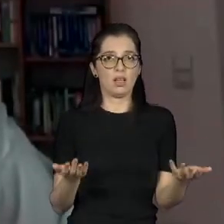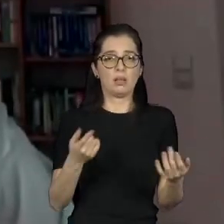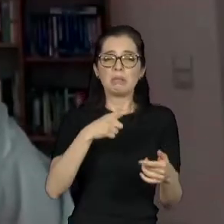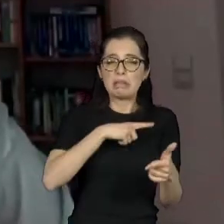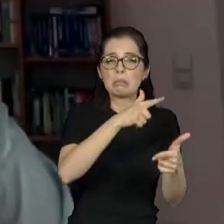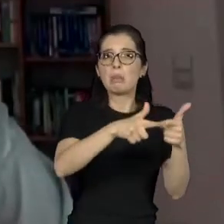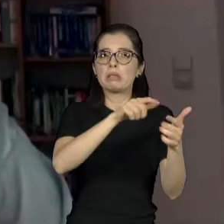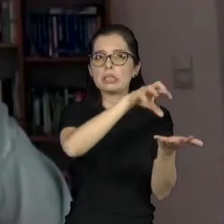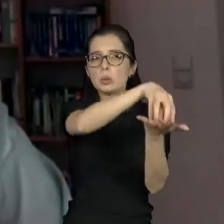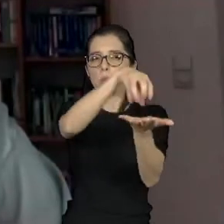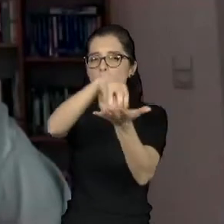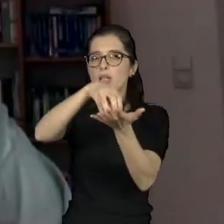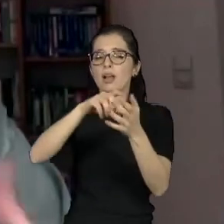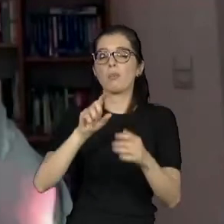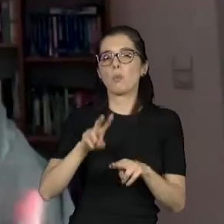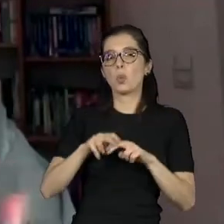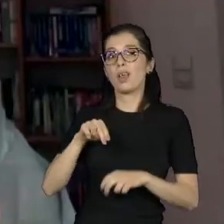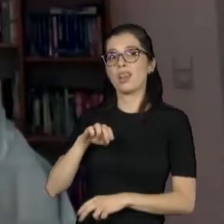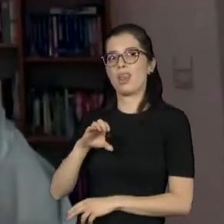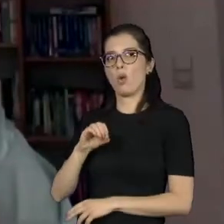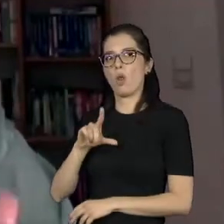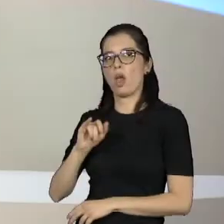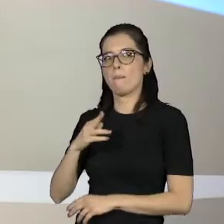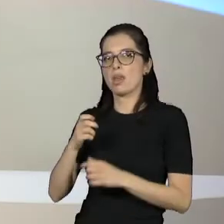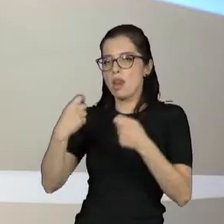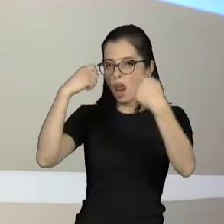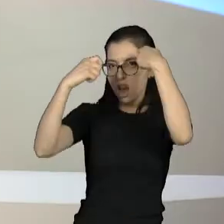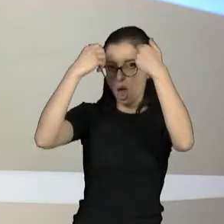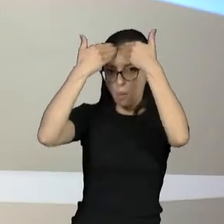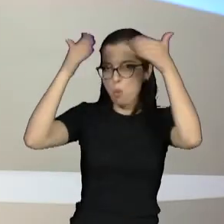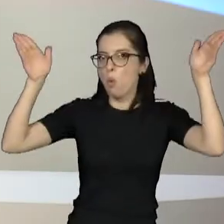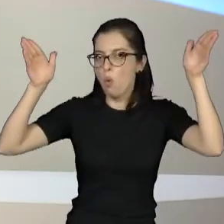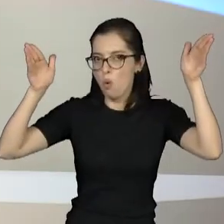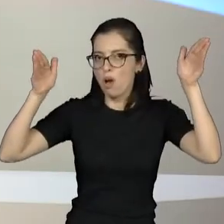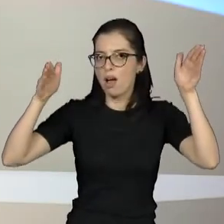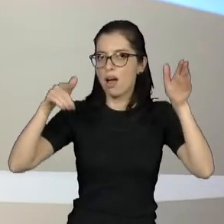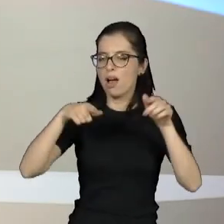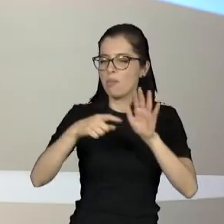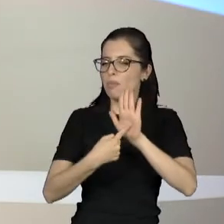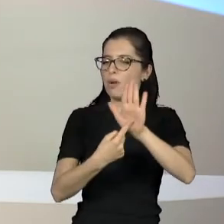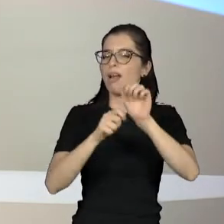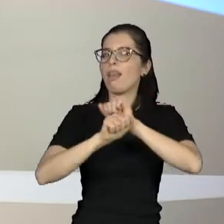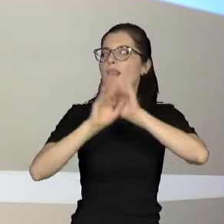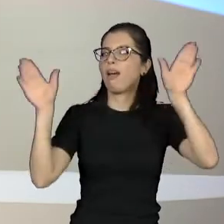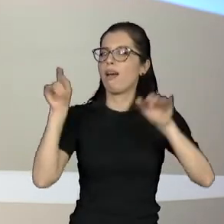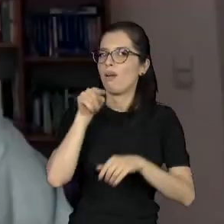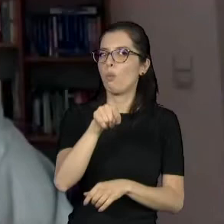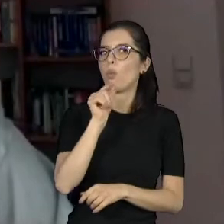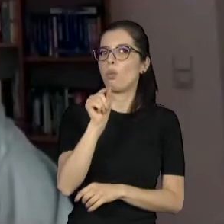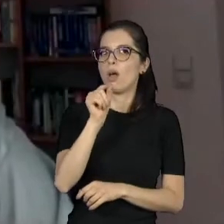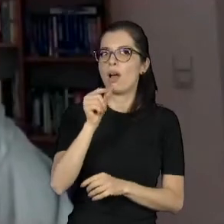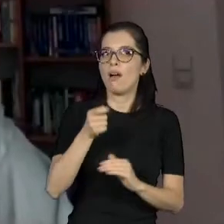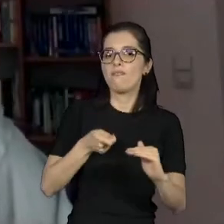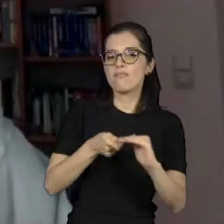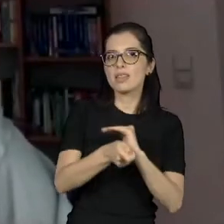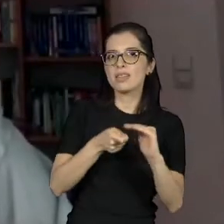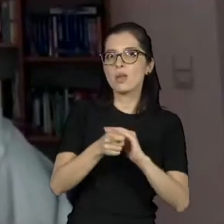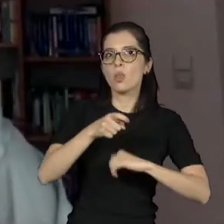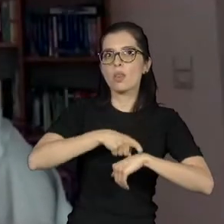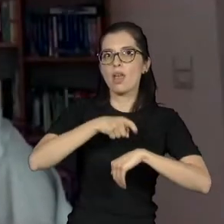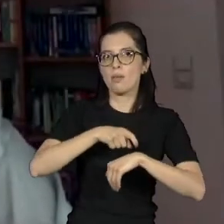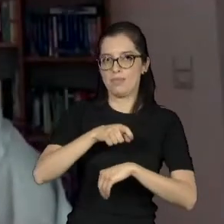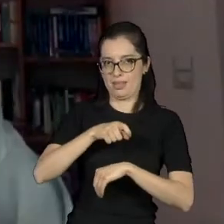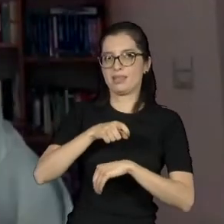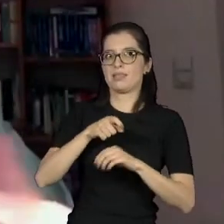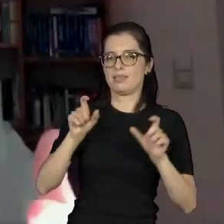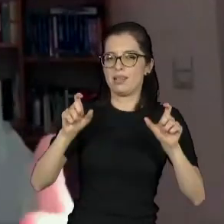the rips in the system, and the neoliberal system, I think, have become so clear. You know, even the Financial Times right now